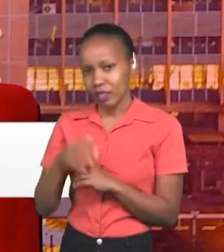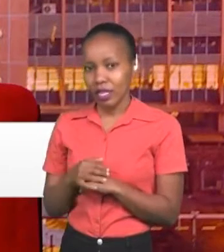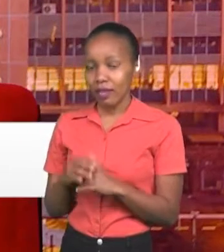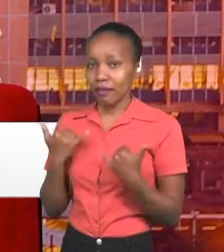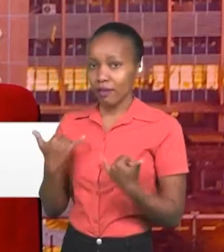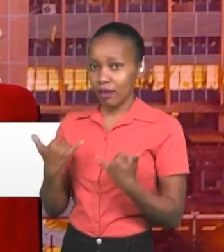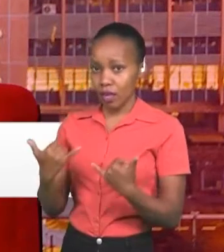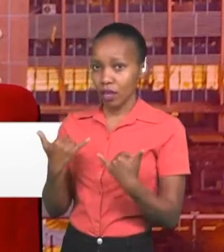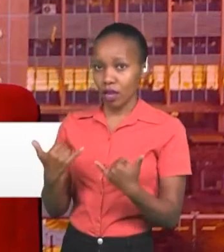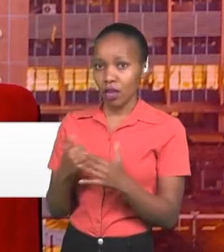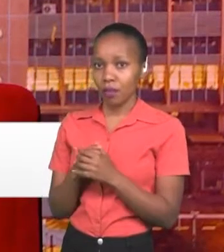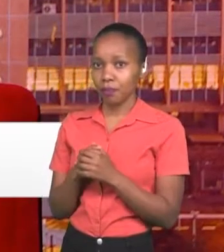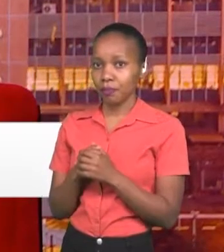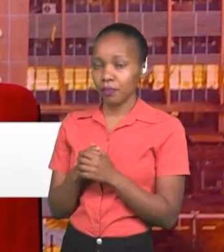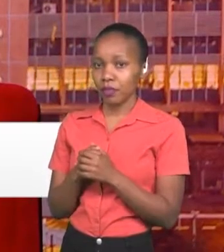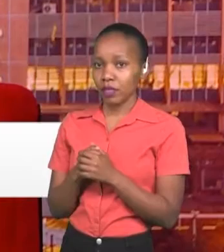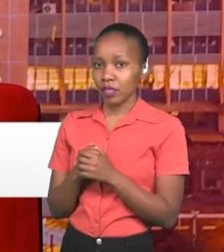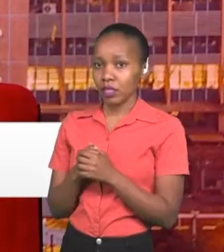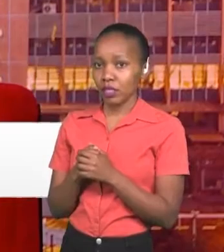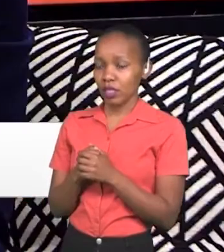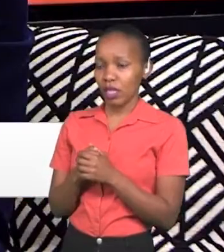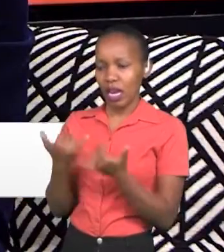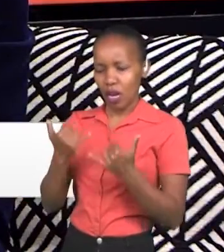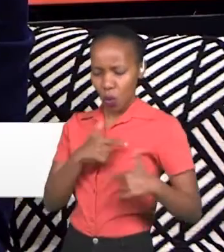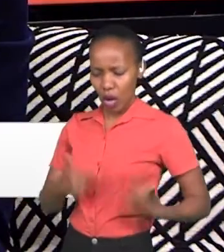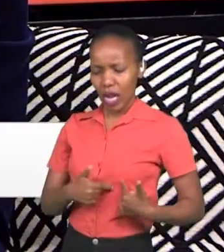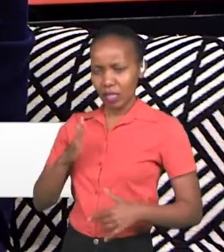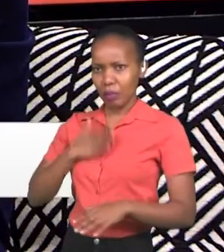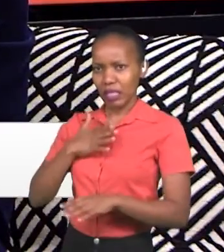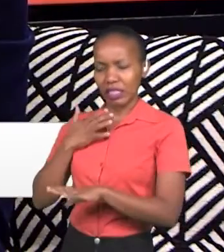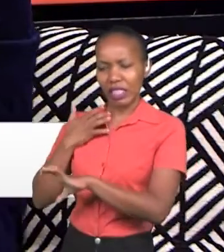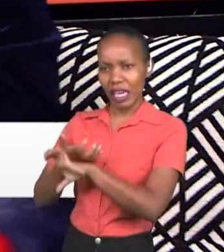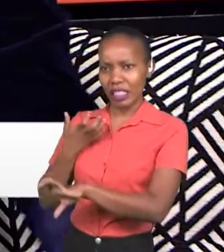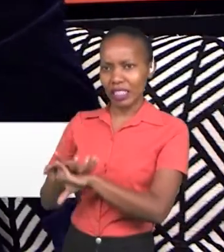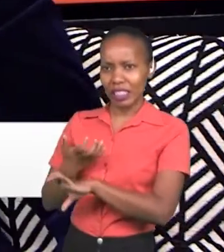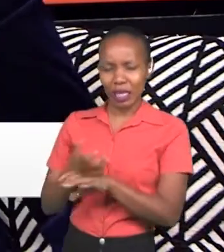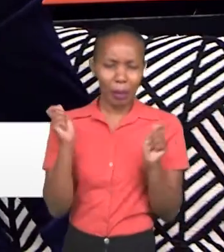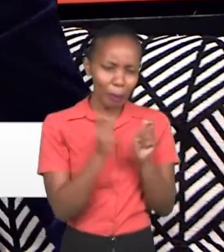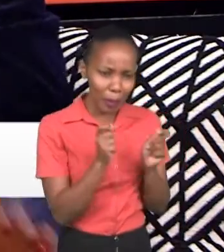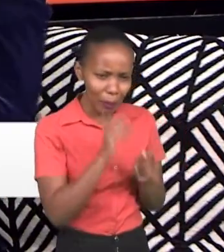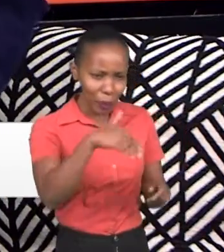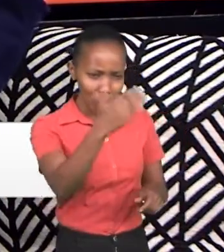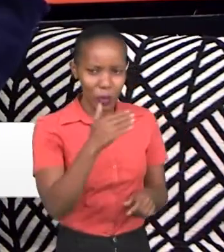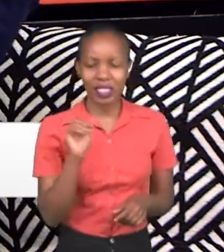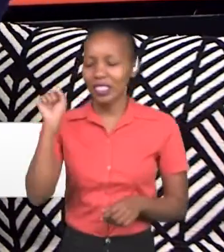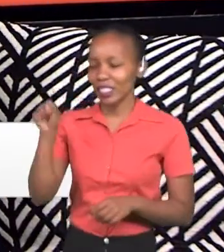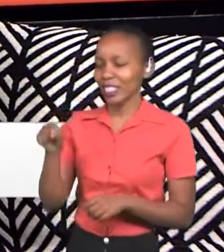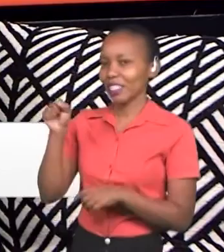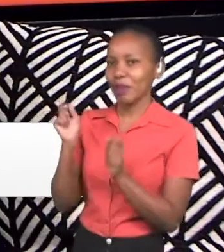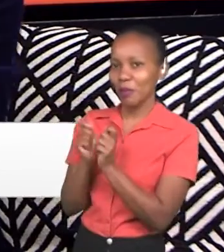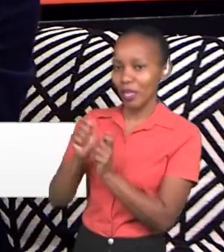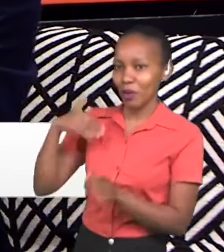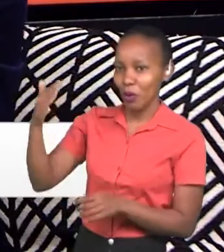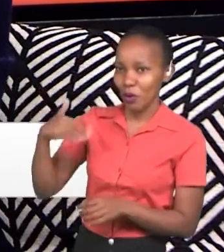I think I've right now uh-huh. I've gotten a heart of stone uh-huh. because I'm Mumia. Hey, Kumia ni Mumia. Nayo, Kumia ni